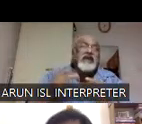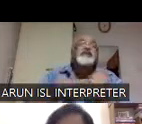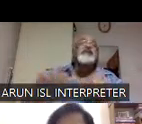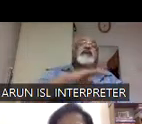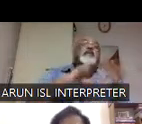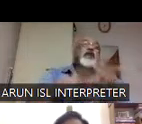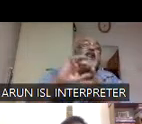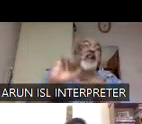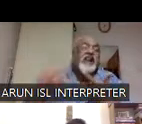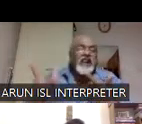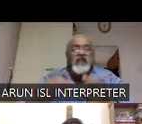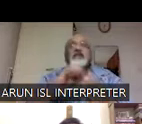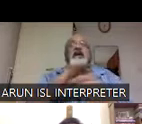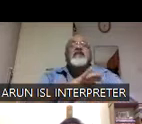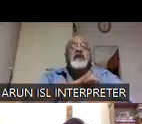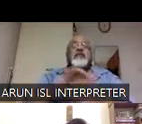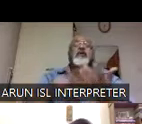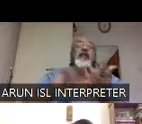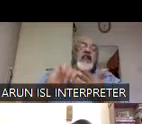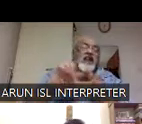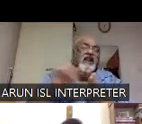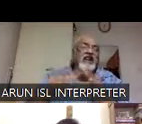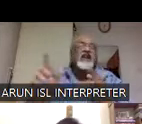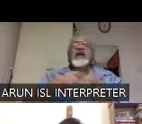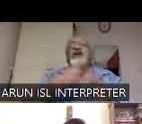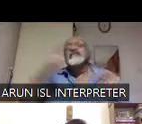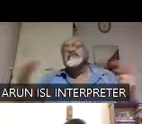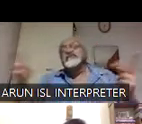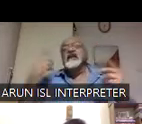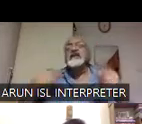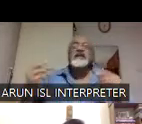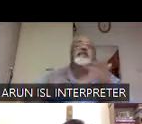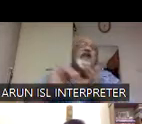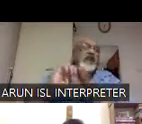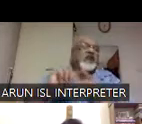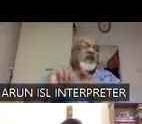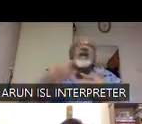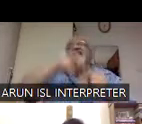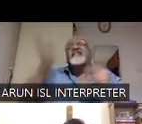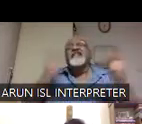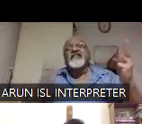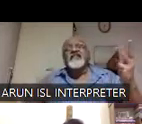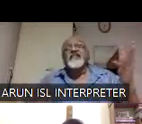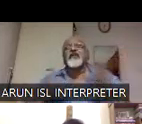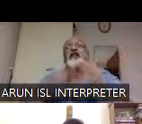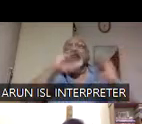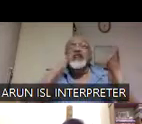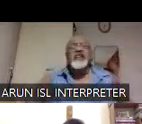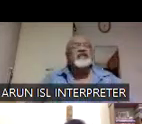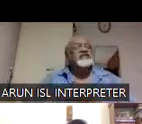model, medical model, sin model, culture model, religion model. Let us think of it from a